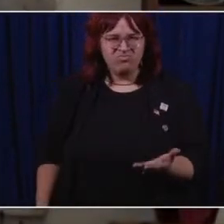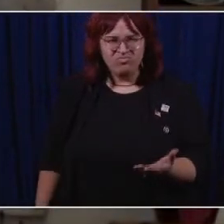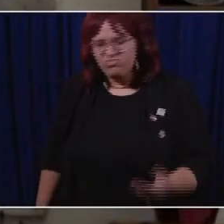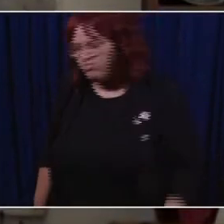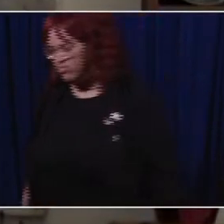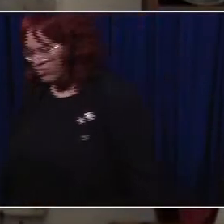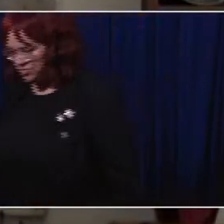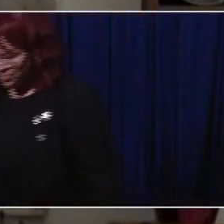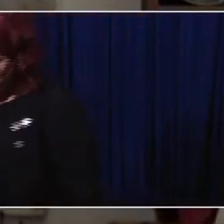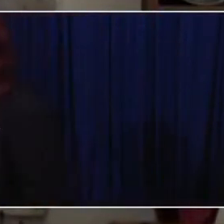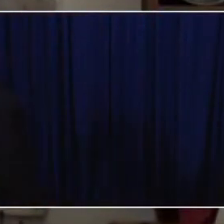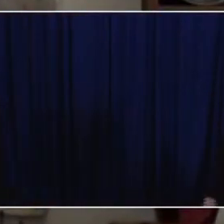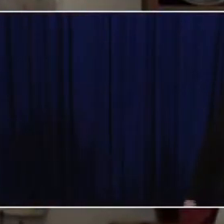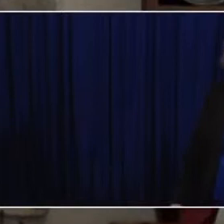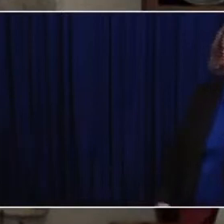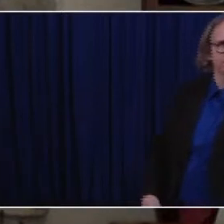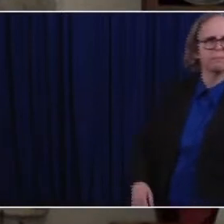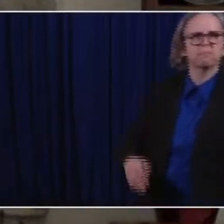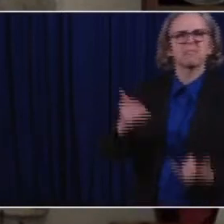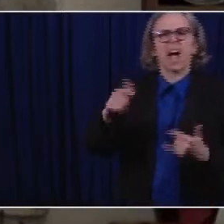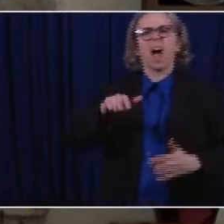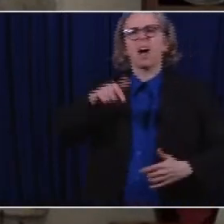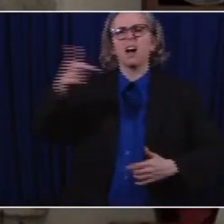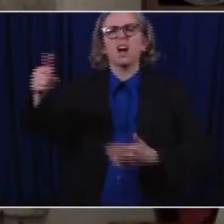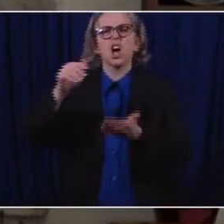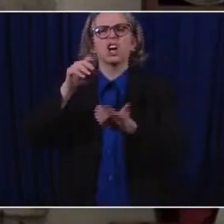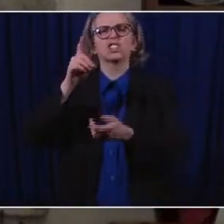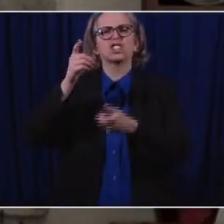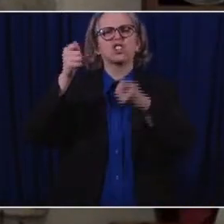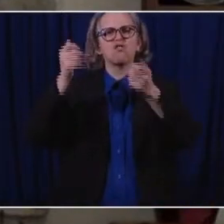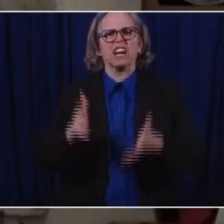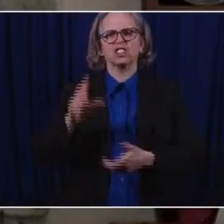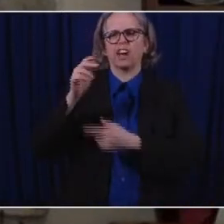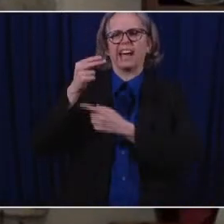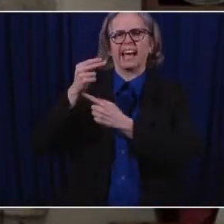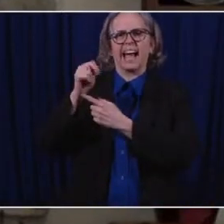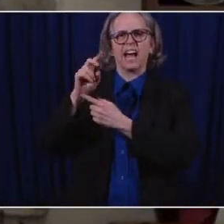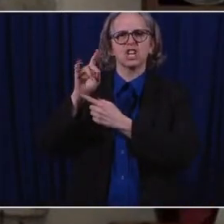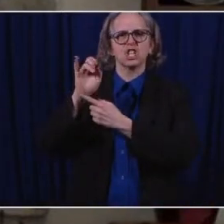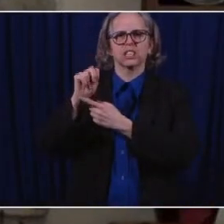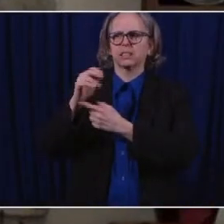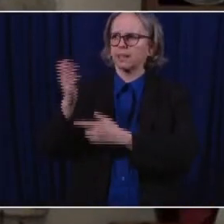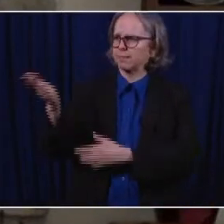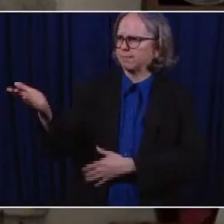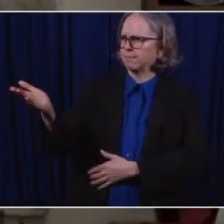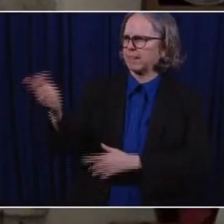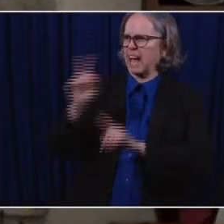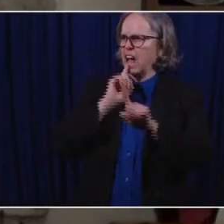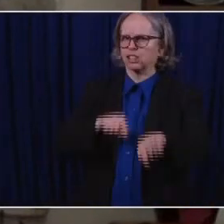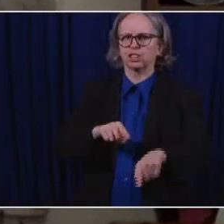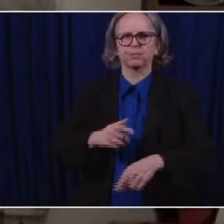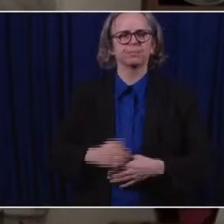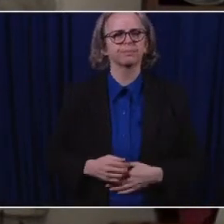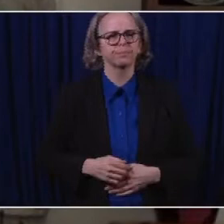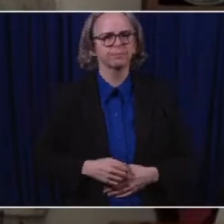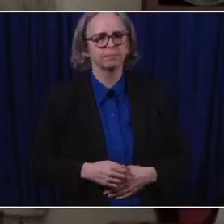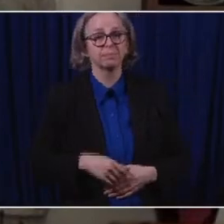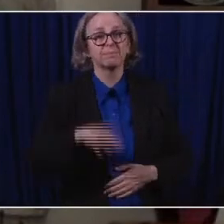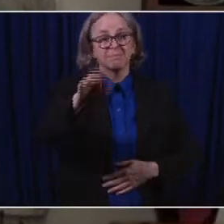Governor. So everyone who is eligible for continued weeks, additional weeks, also is eligible